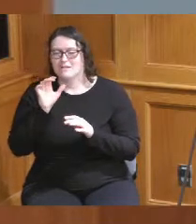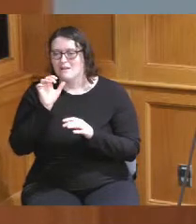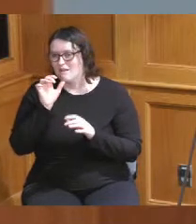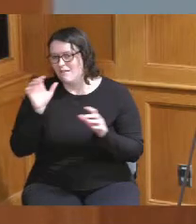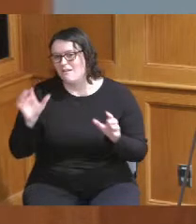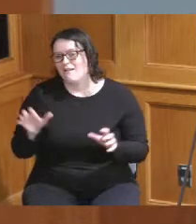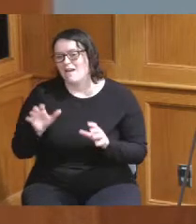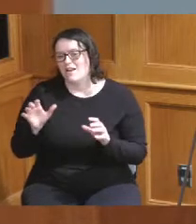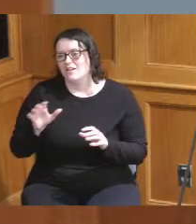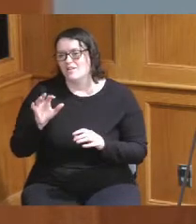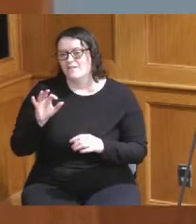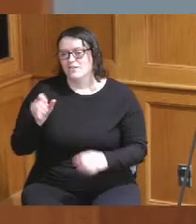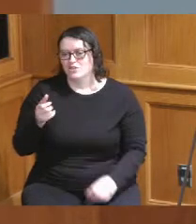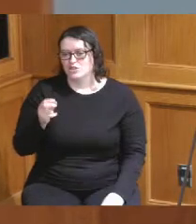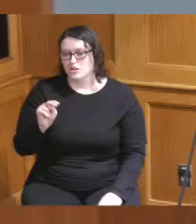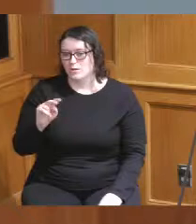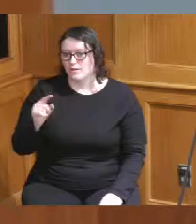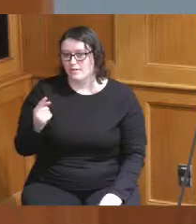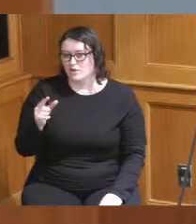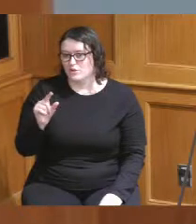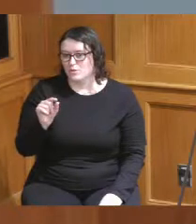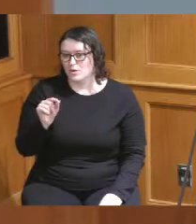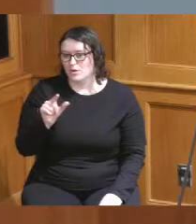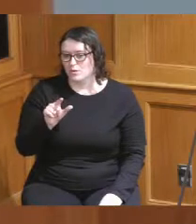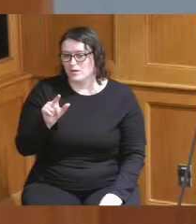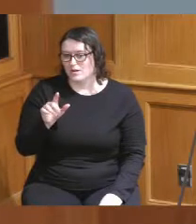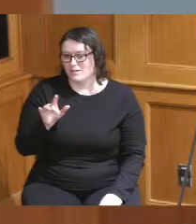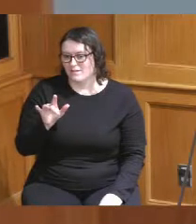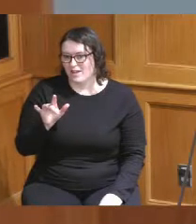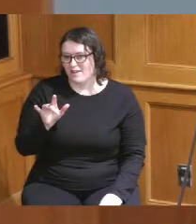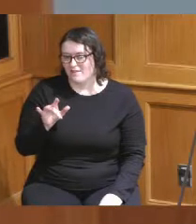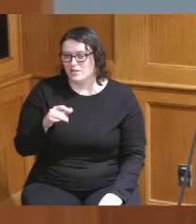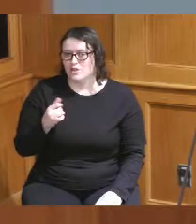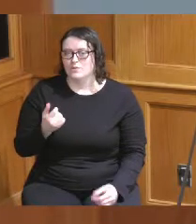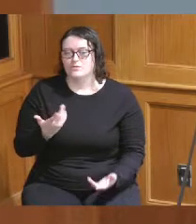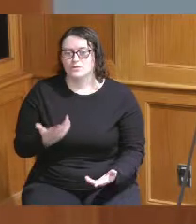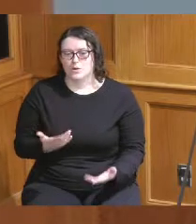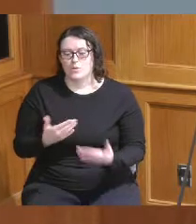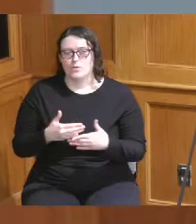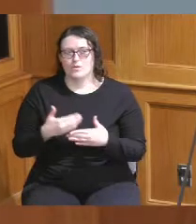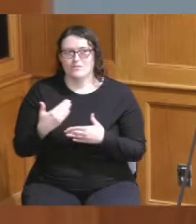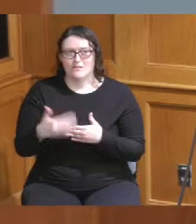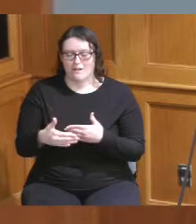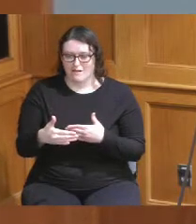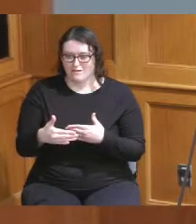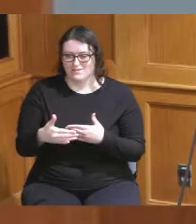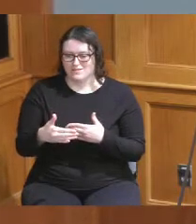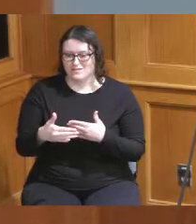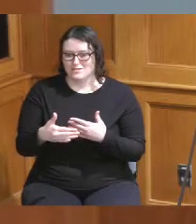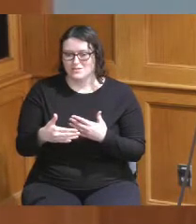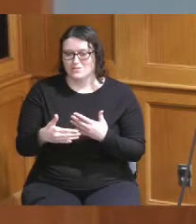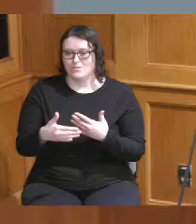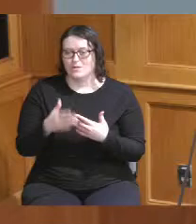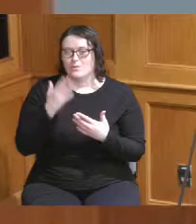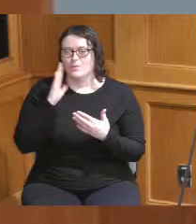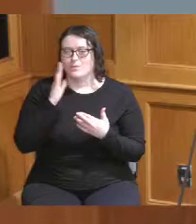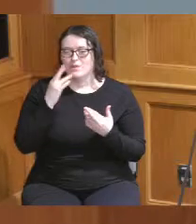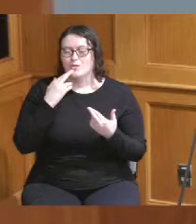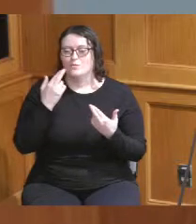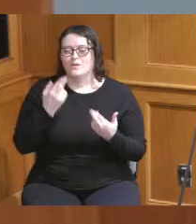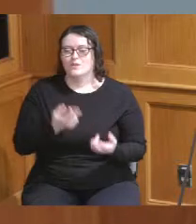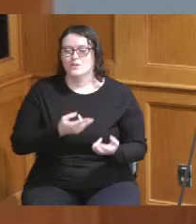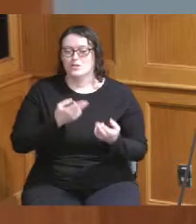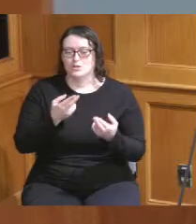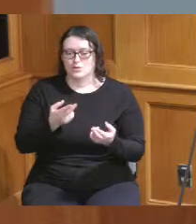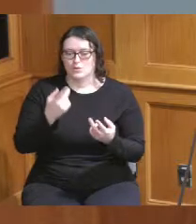the 1st of January of 2025. So the next steps are the resolution, which will be before the board next